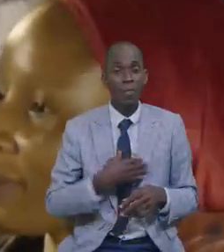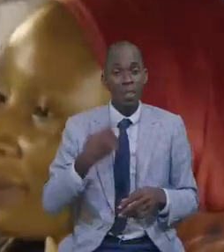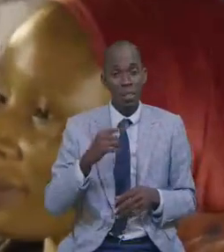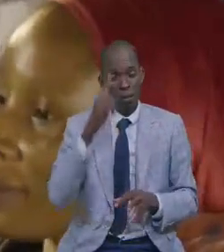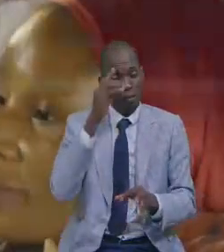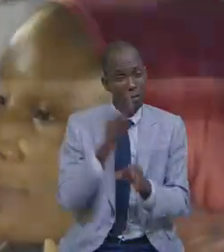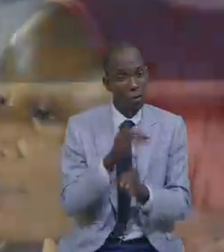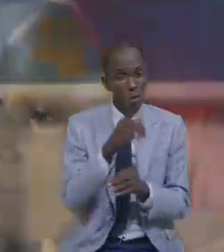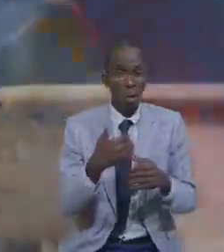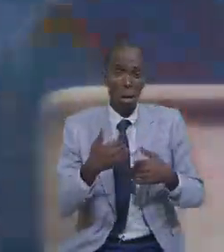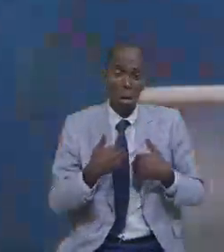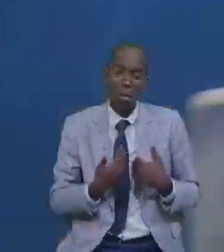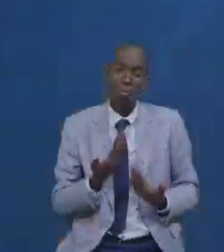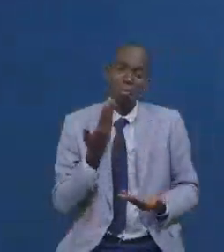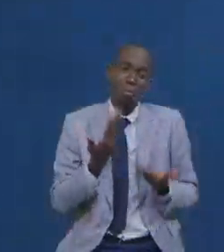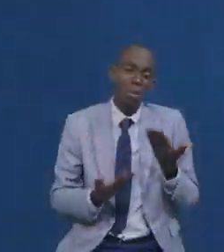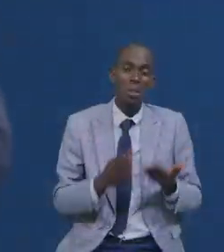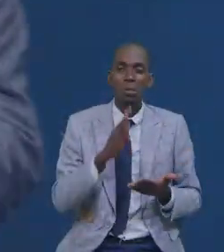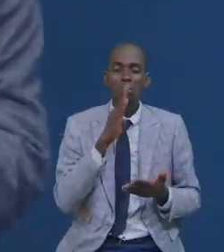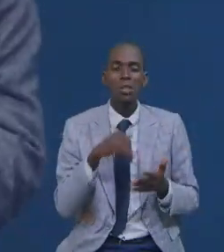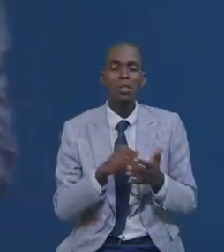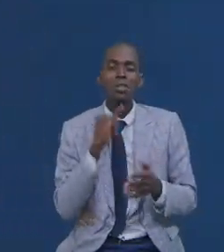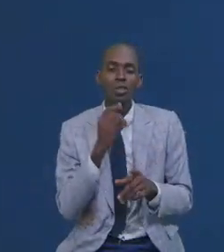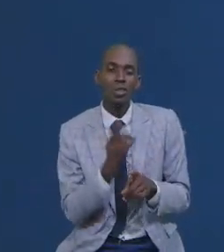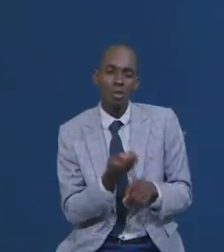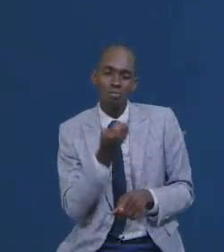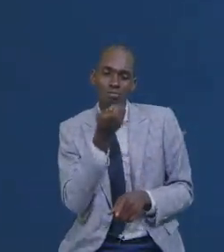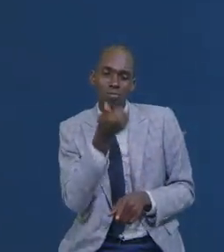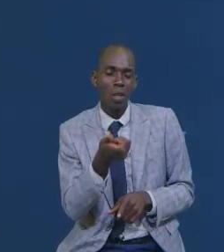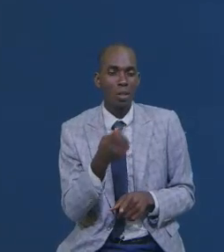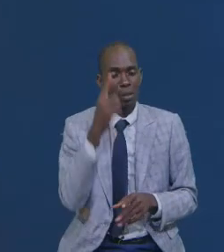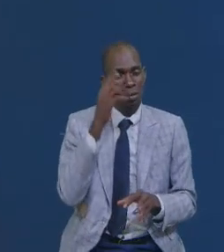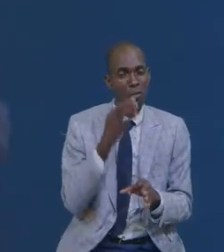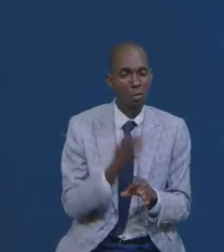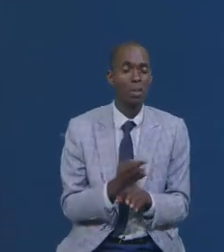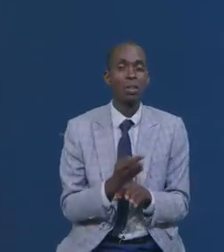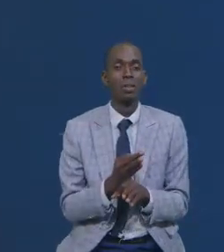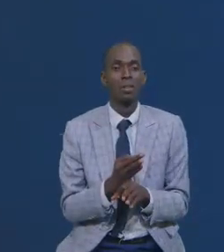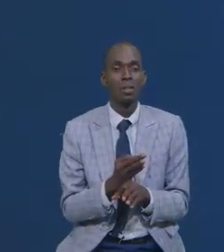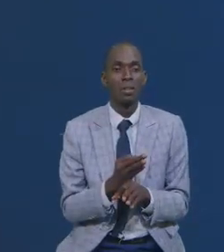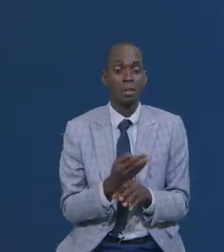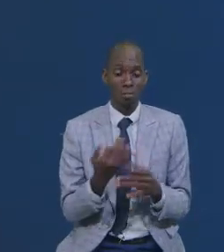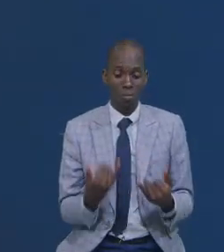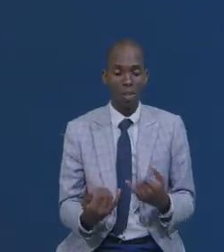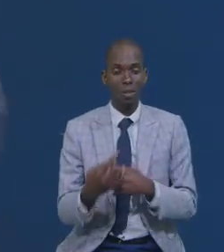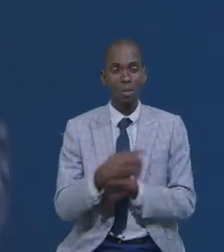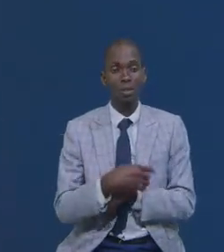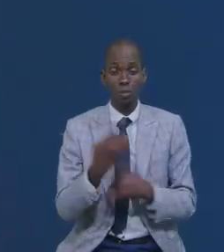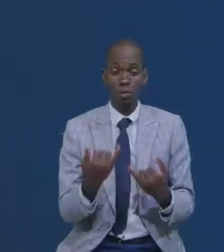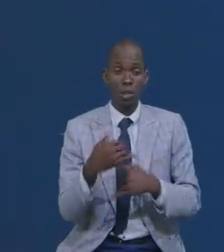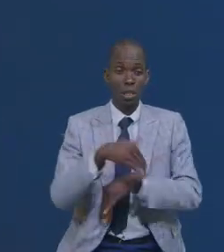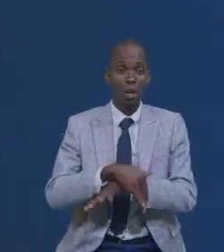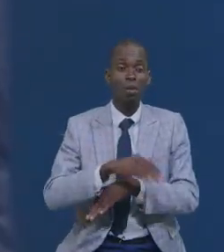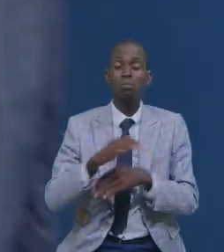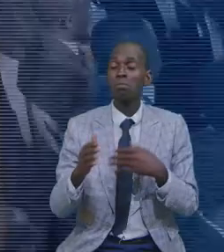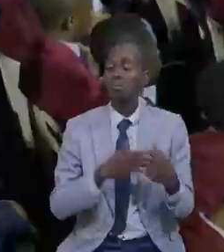even though it's a spark of faith, even though it appears as little faith, tonight, all the same, it